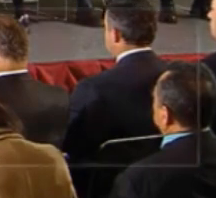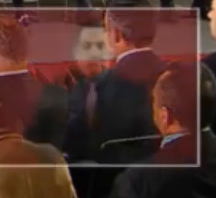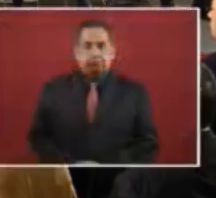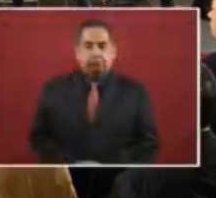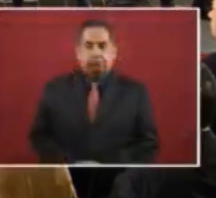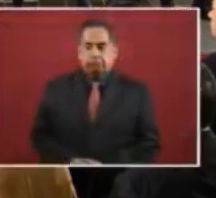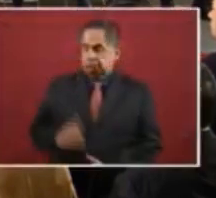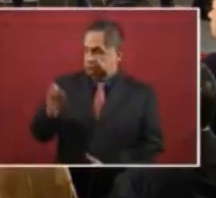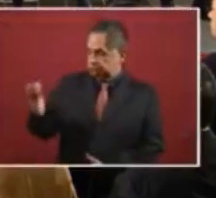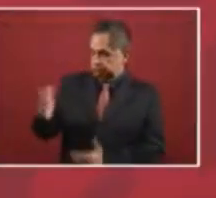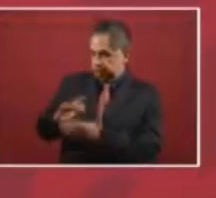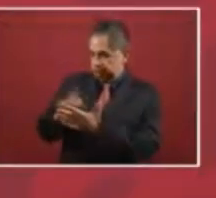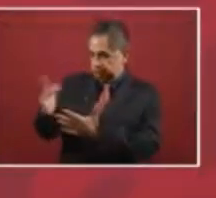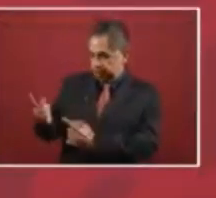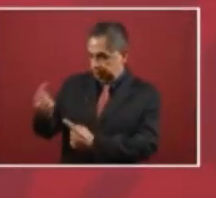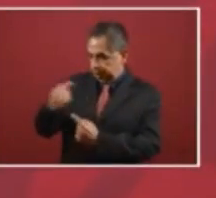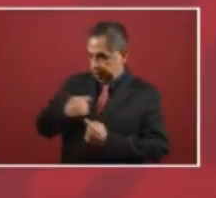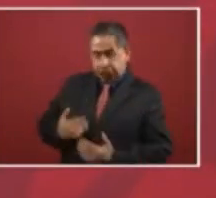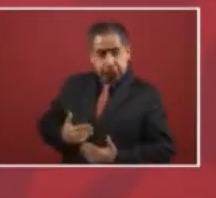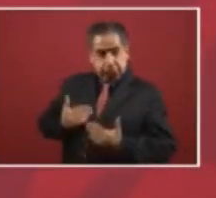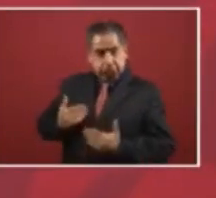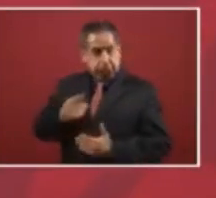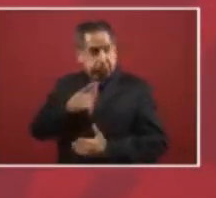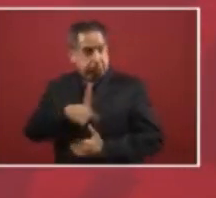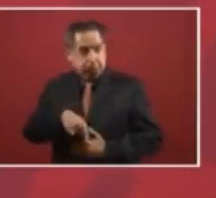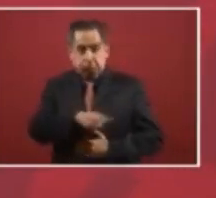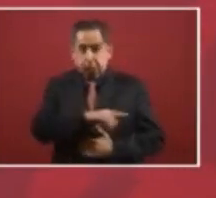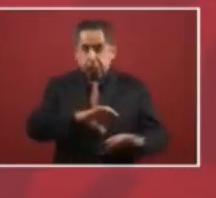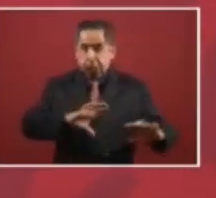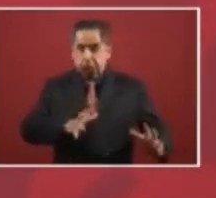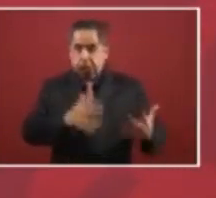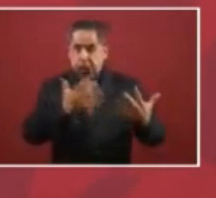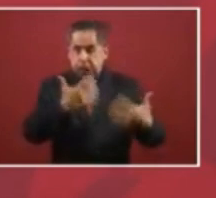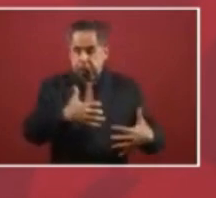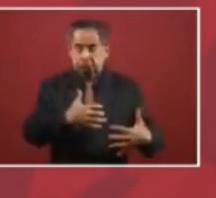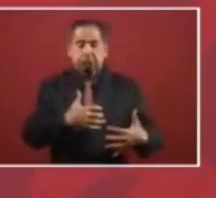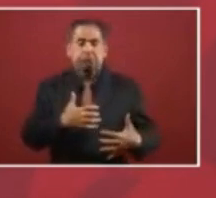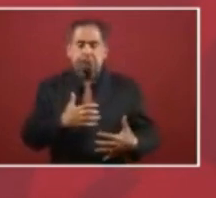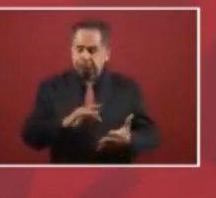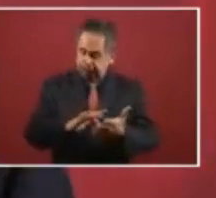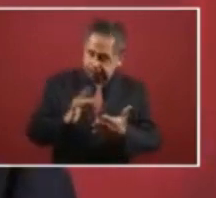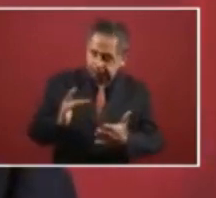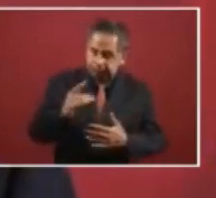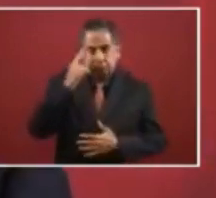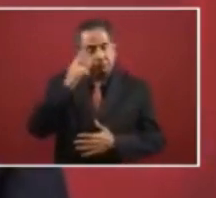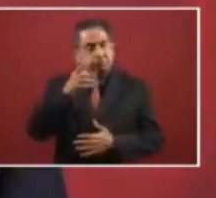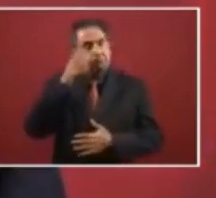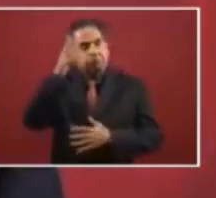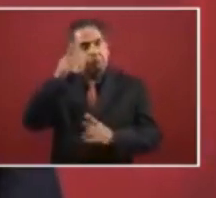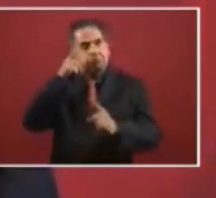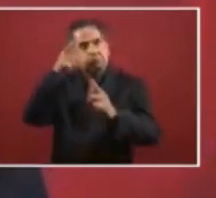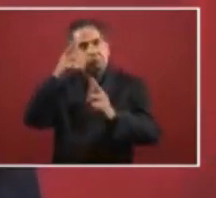good of financial growth for the country. And again, we want to thank